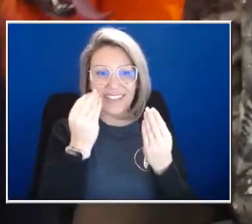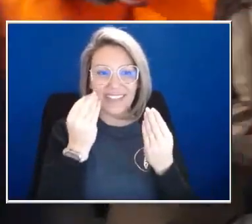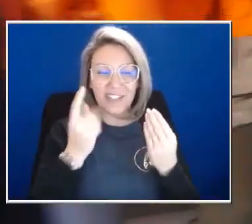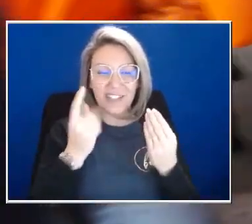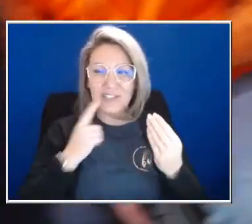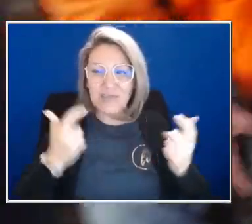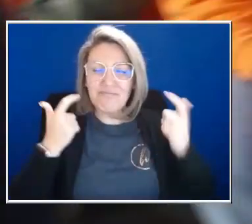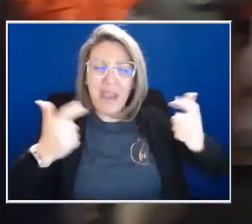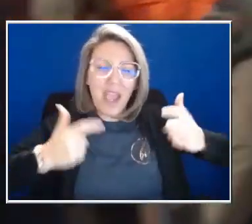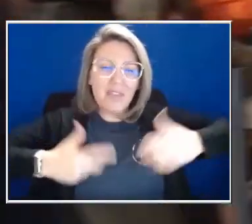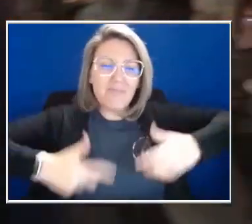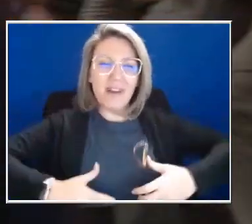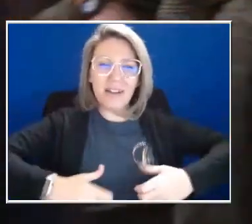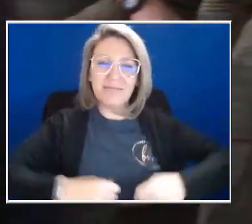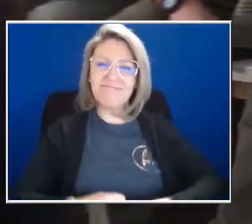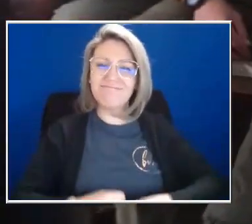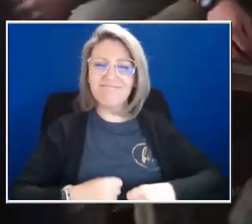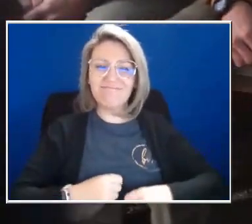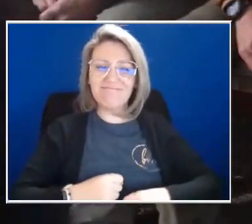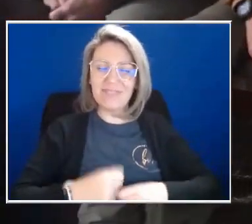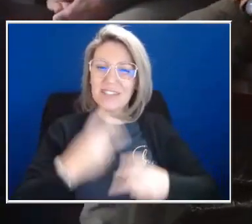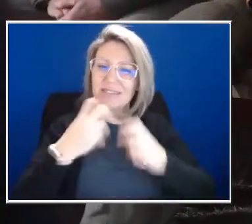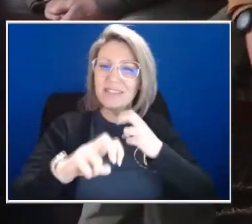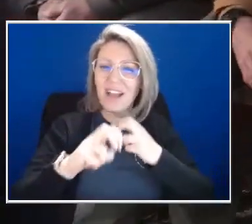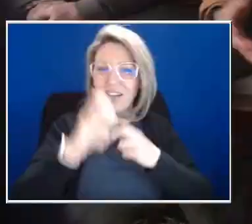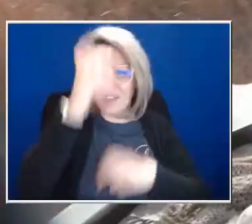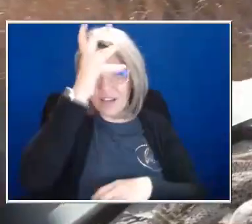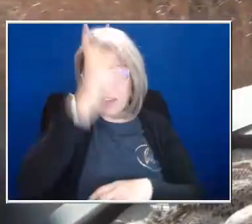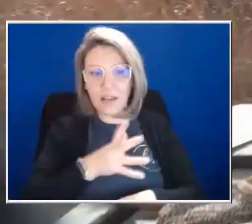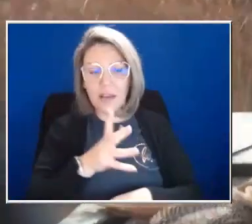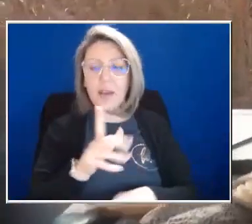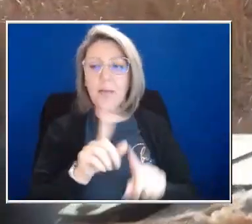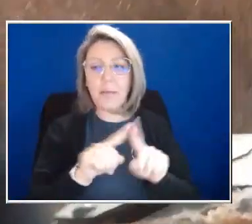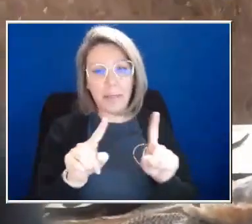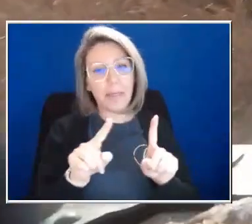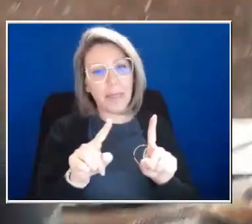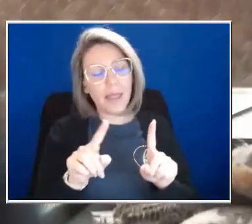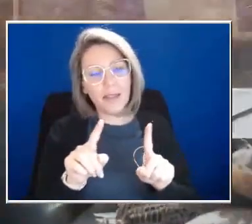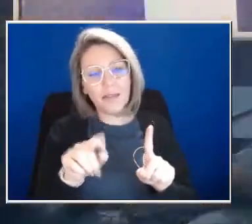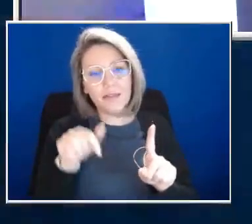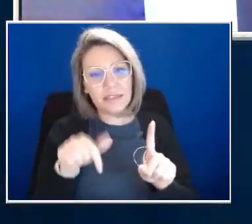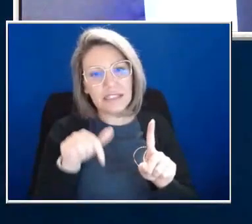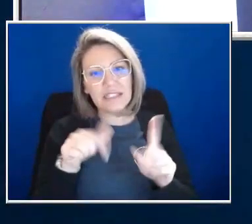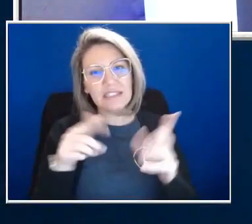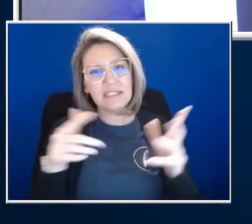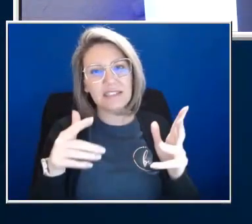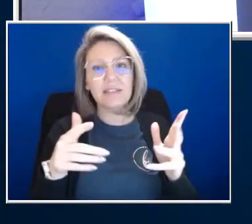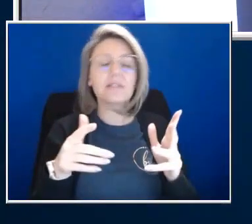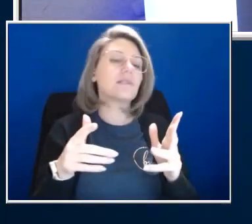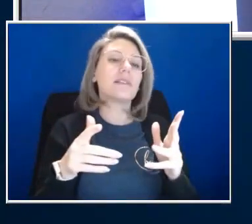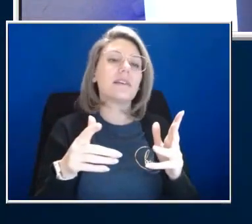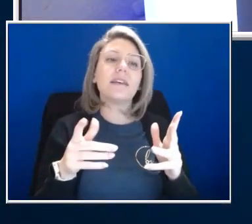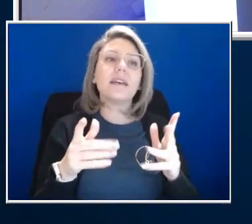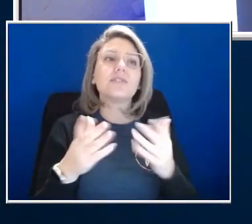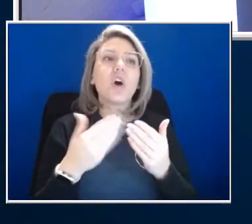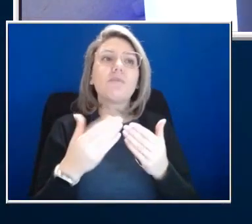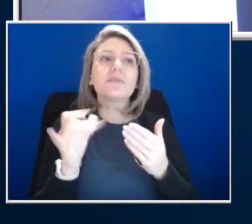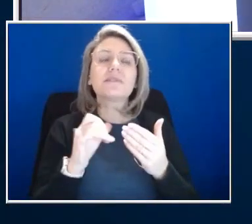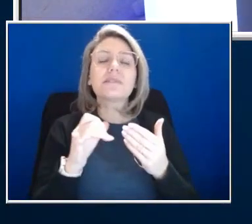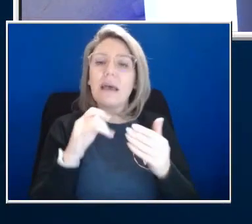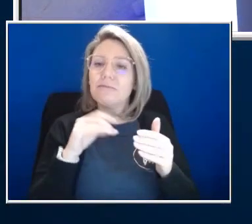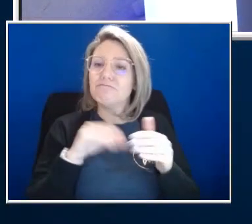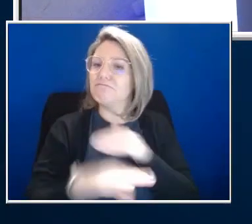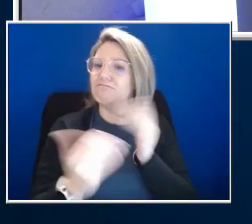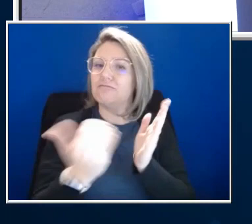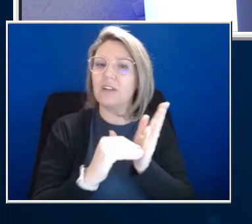and we love that about you. But I know that this has been it's almost like a rebirth in so many ways for you, as